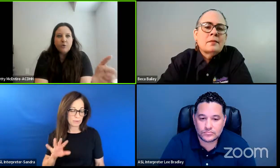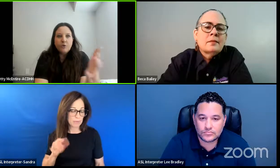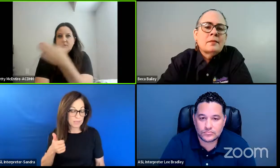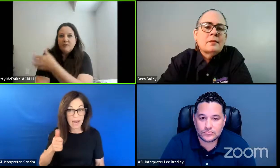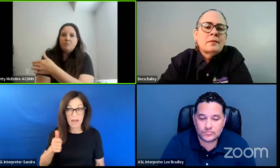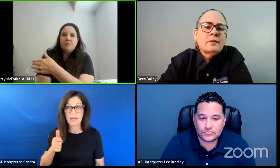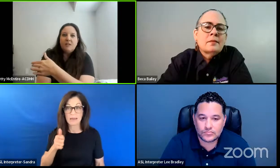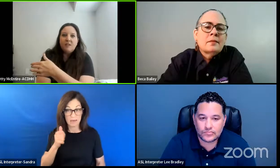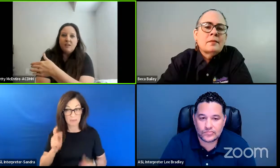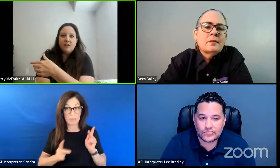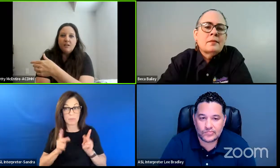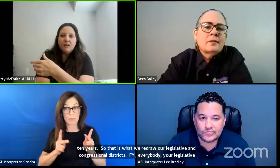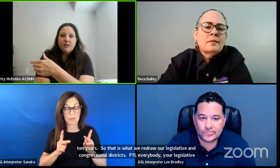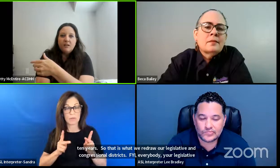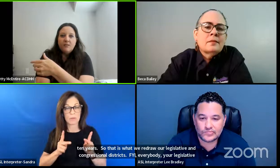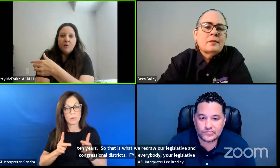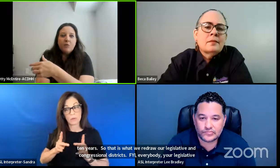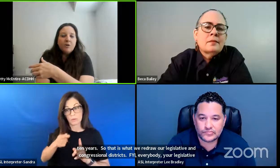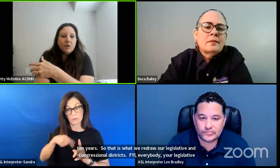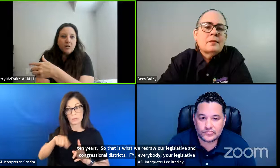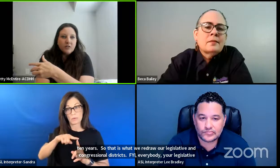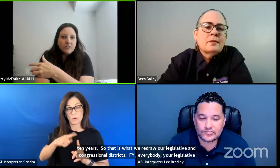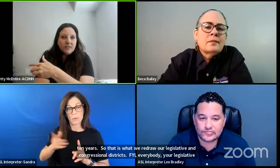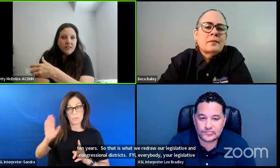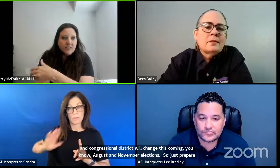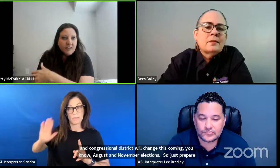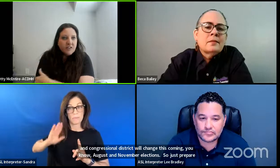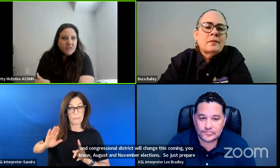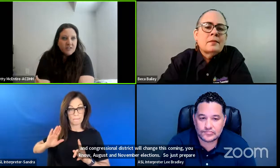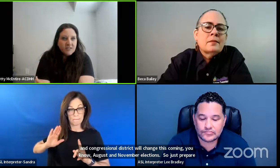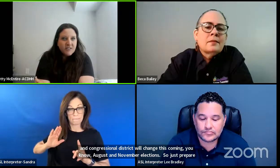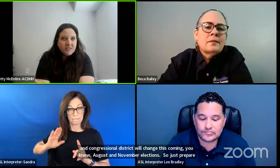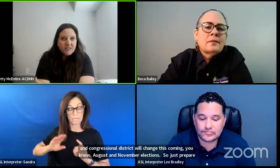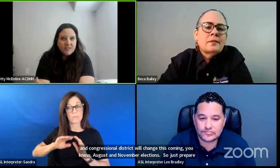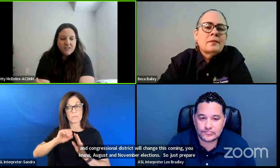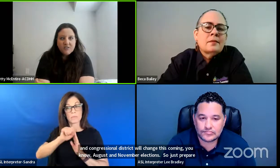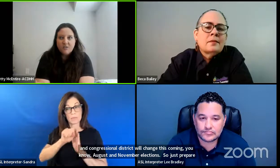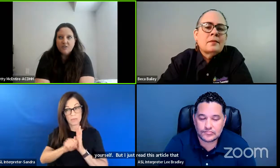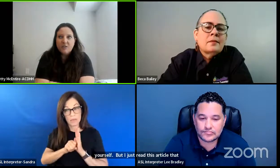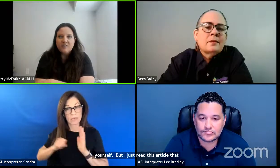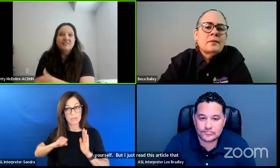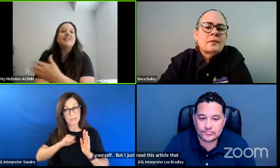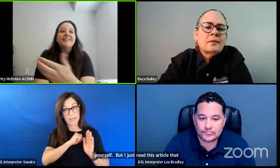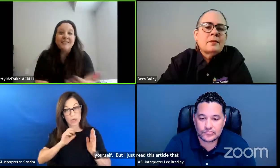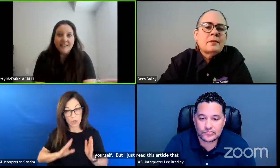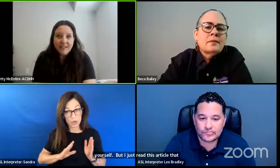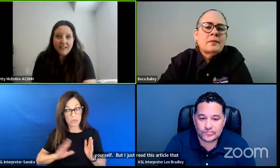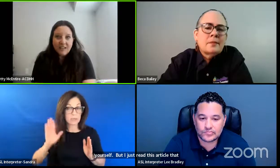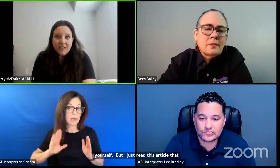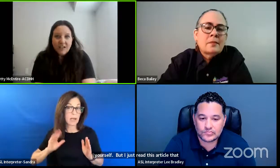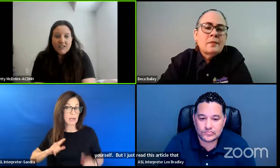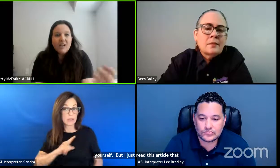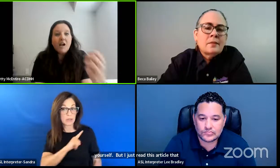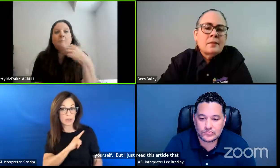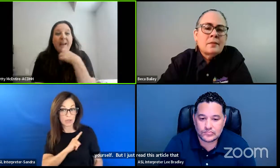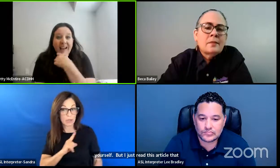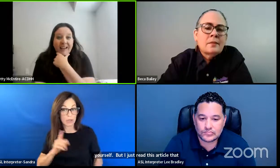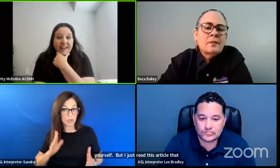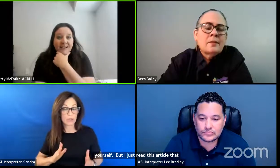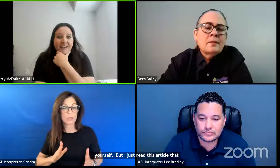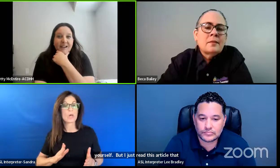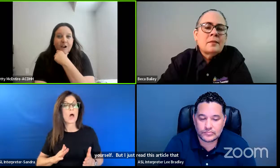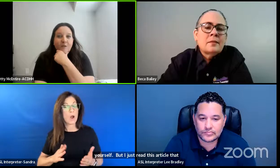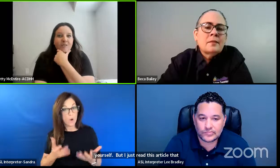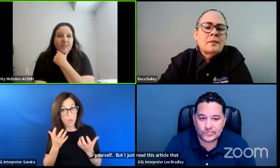folks who used to be former state senators and state legislatures are seeking to come